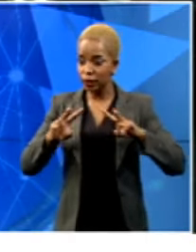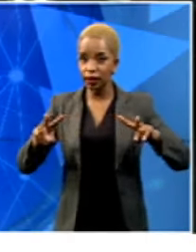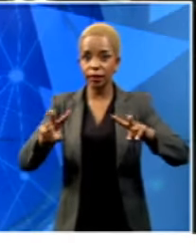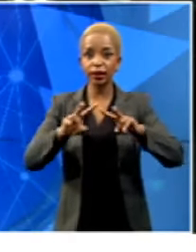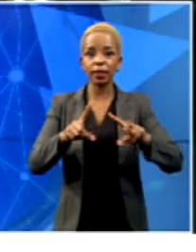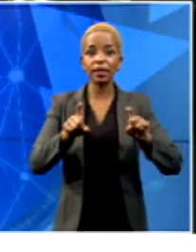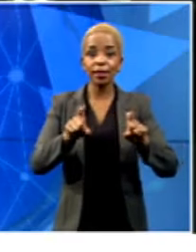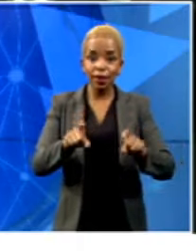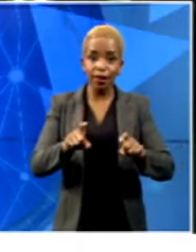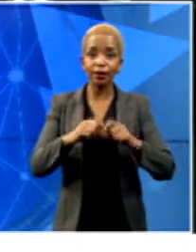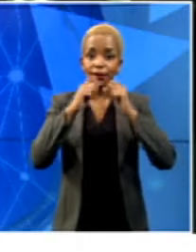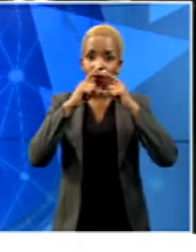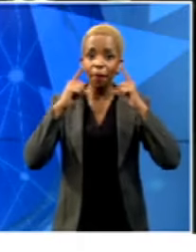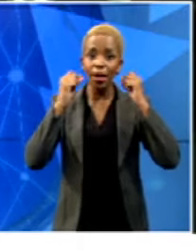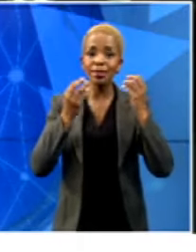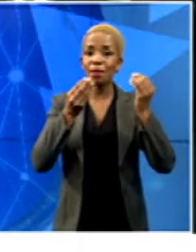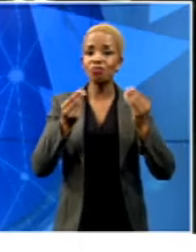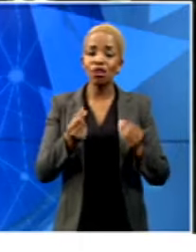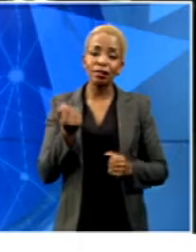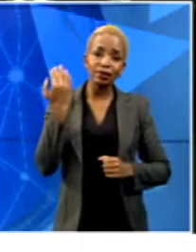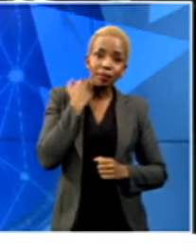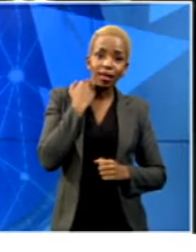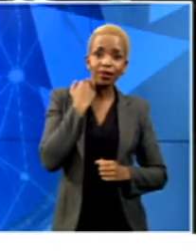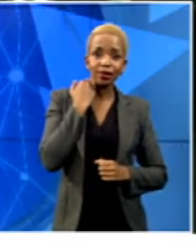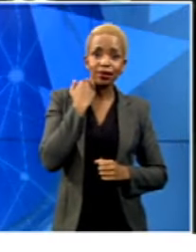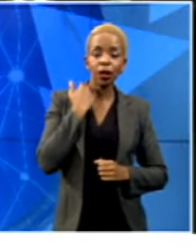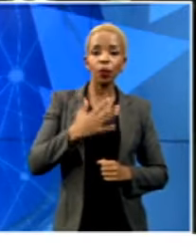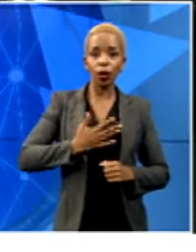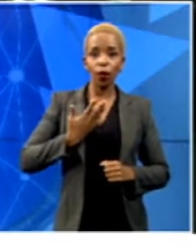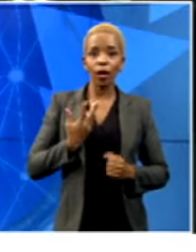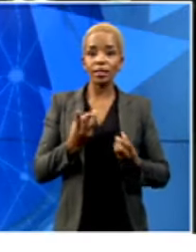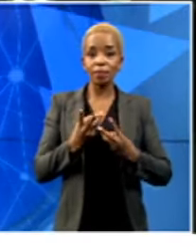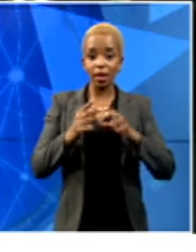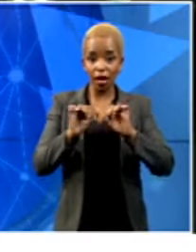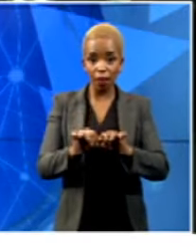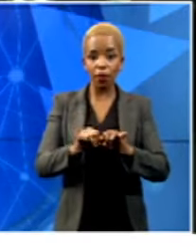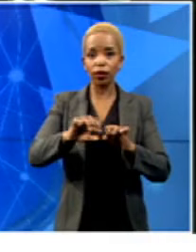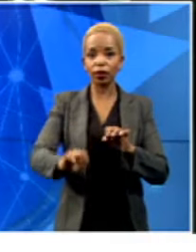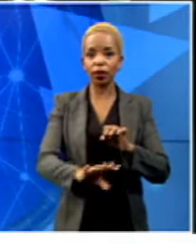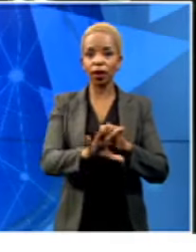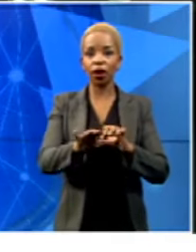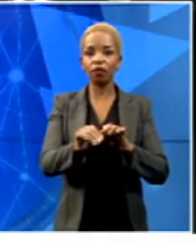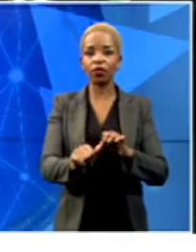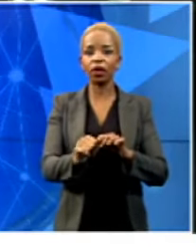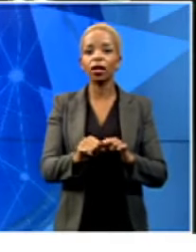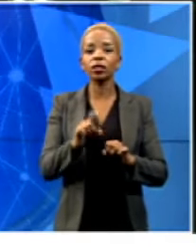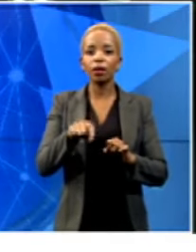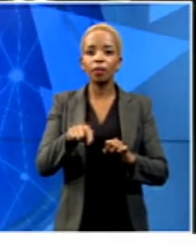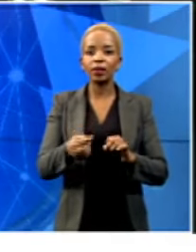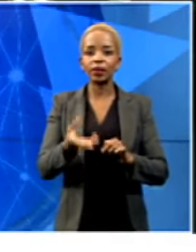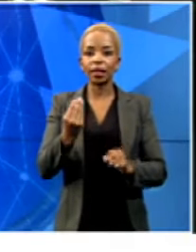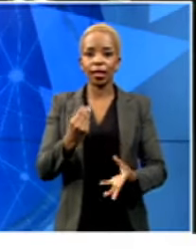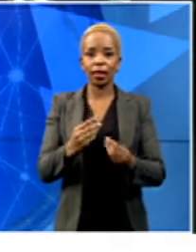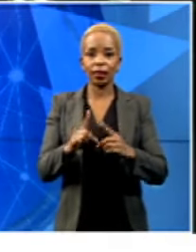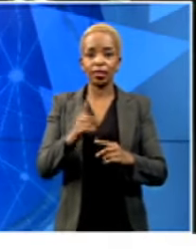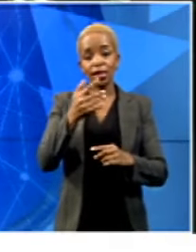and we wanted the South African public's money to go far in purchasing these packs of masks. So if you go to our website,